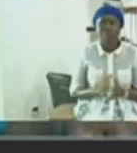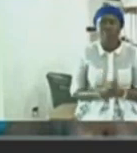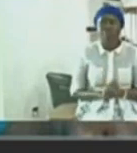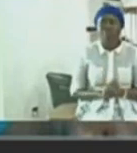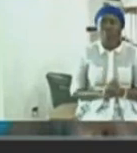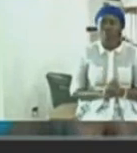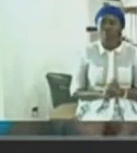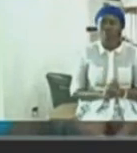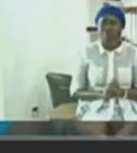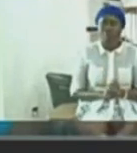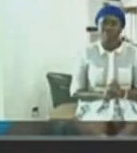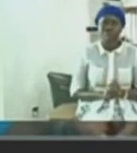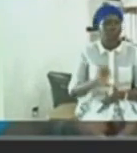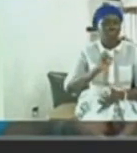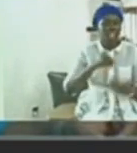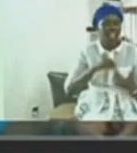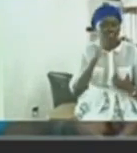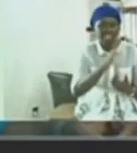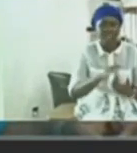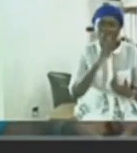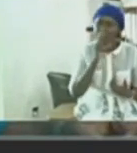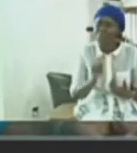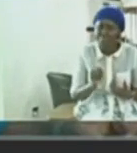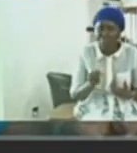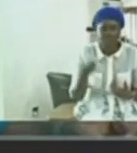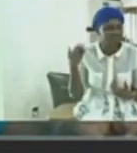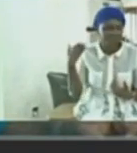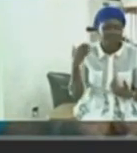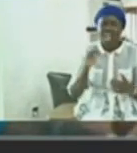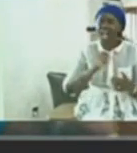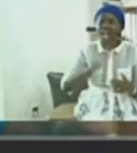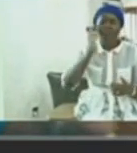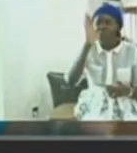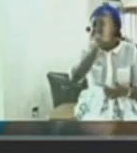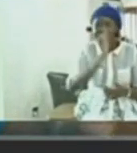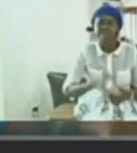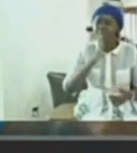I have never been. I will never be.